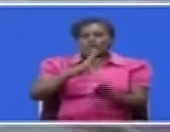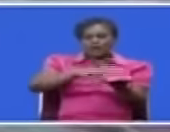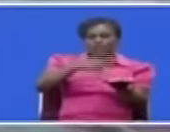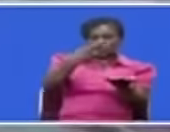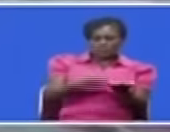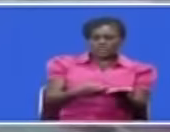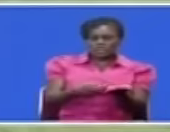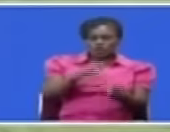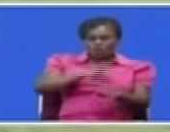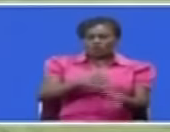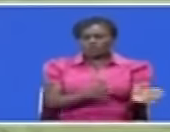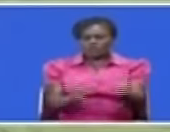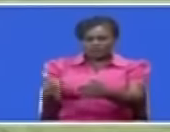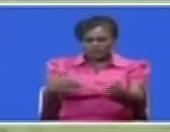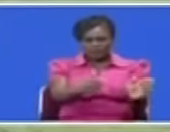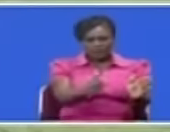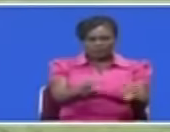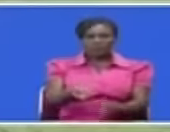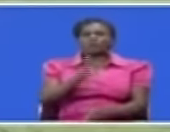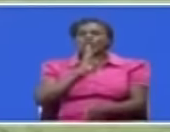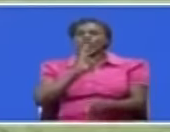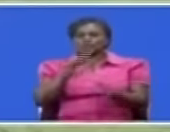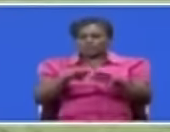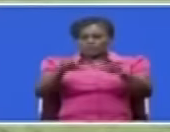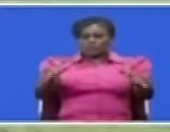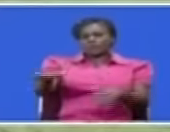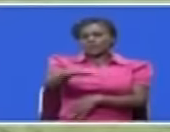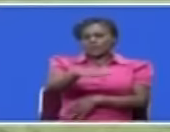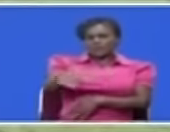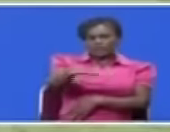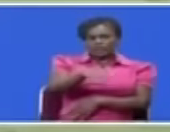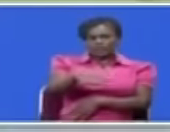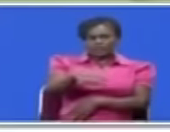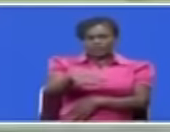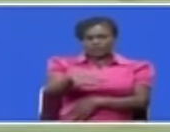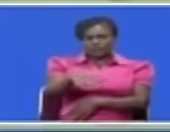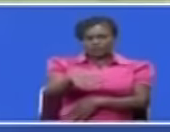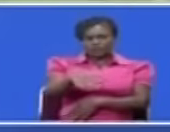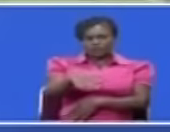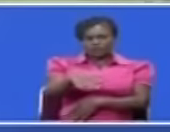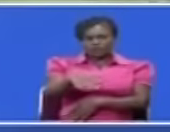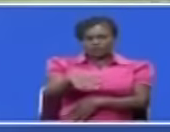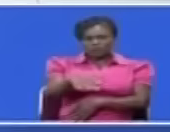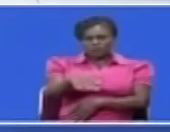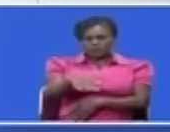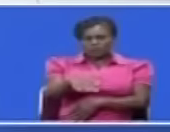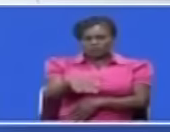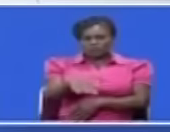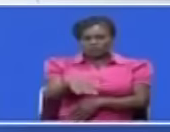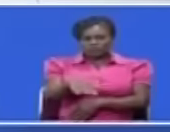River Basin. The flood for area in this part in the sub-region is actually Nyatike,